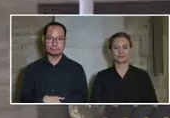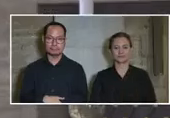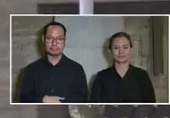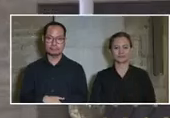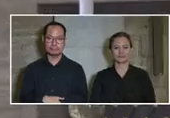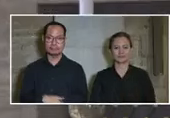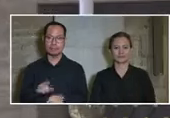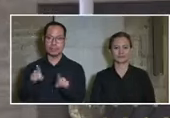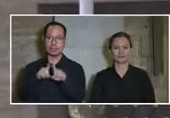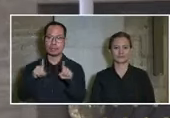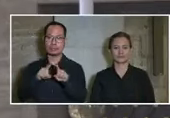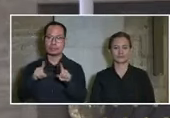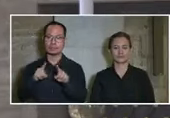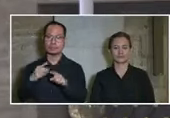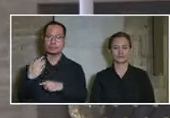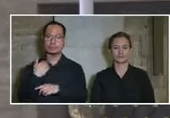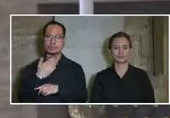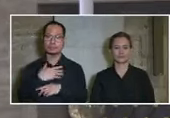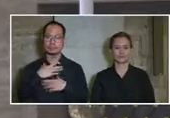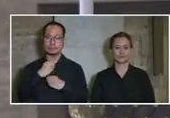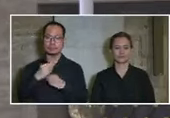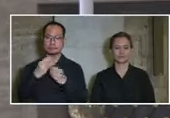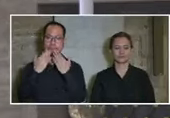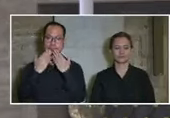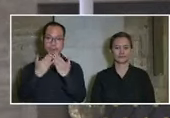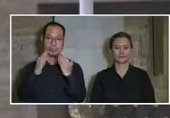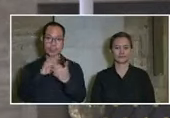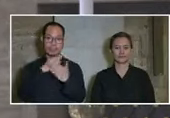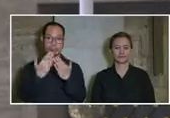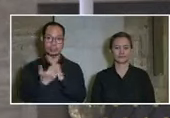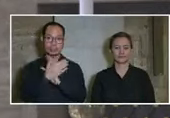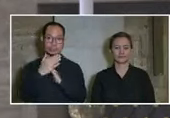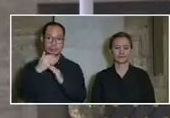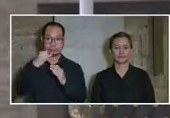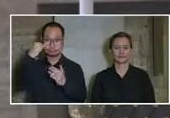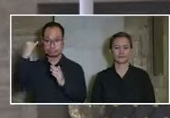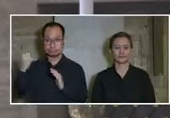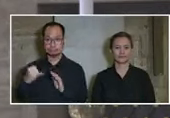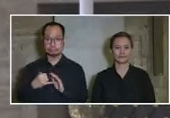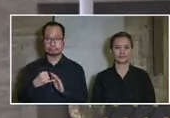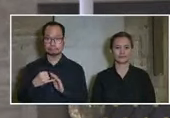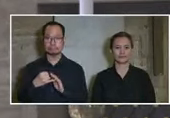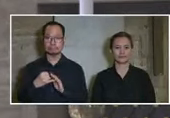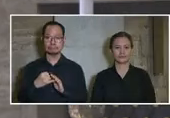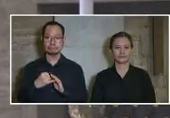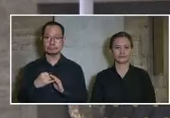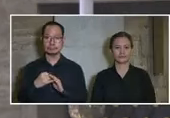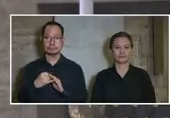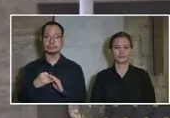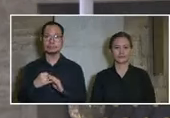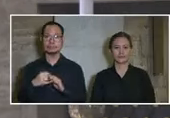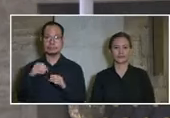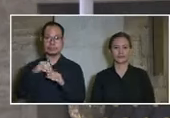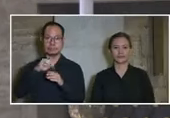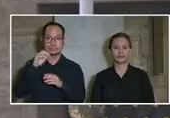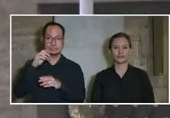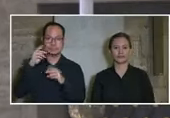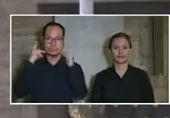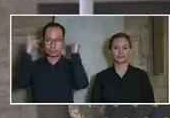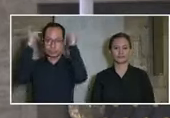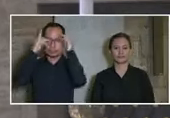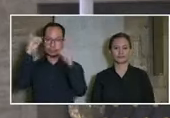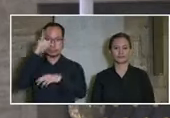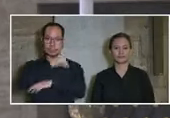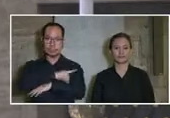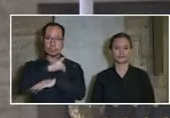And we would like to thank all of you, most especially those who joined us yesterday during the Pope's Day Mass, together with